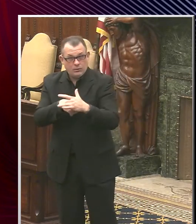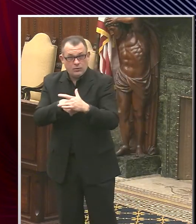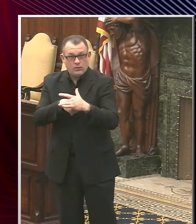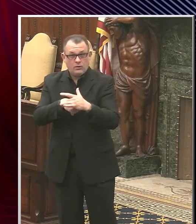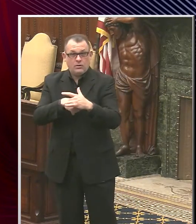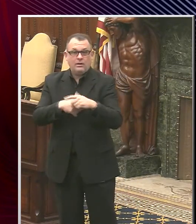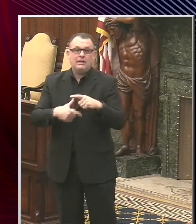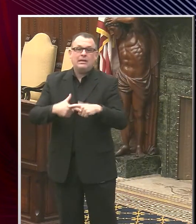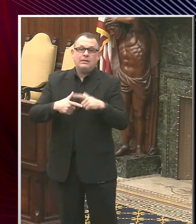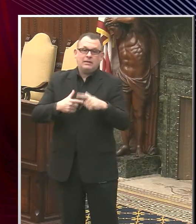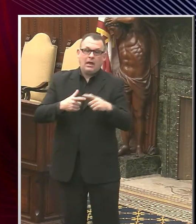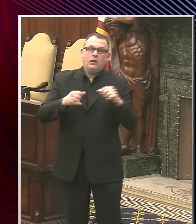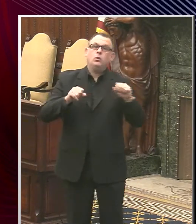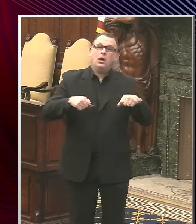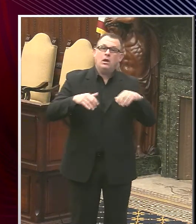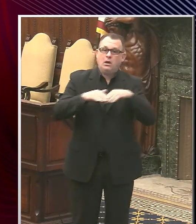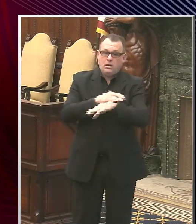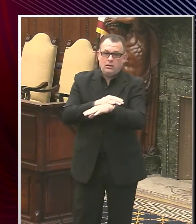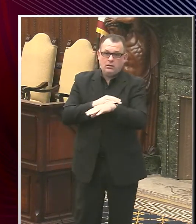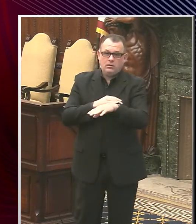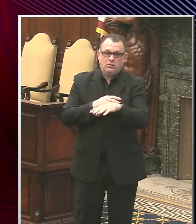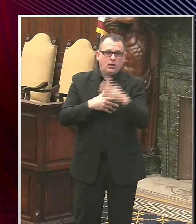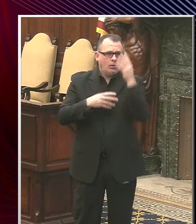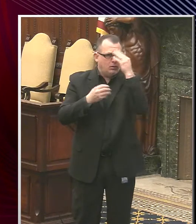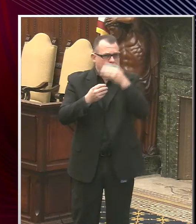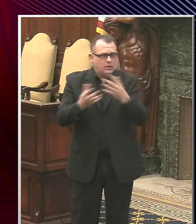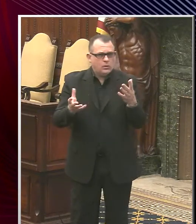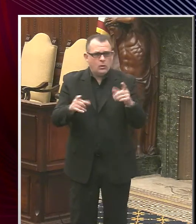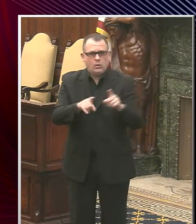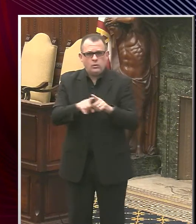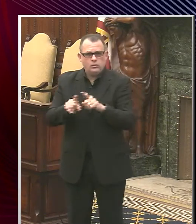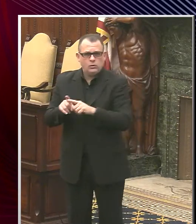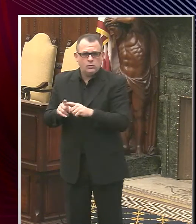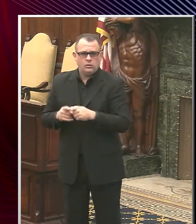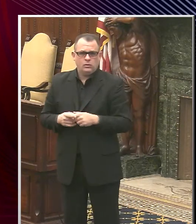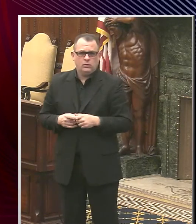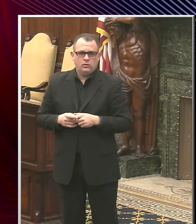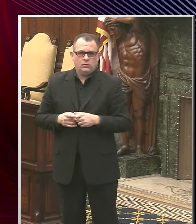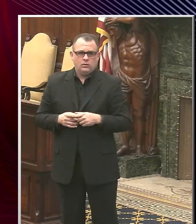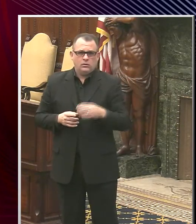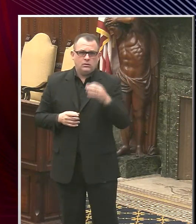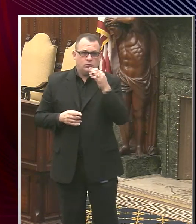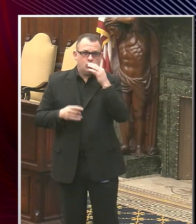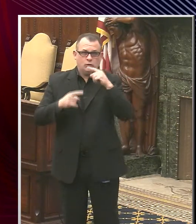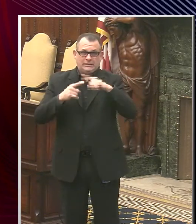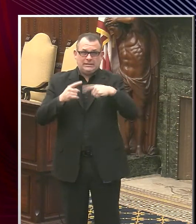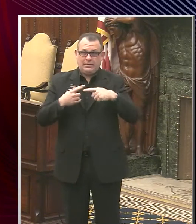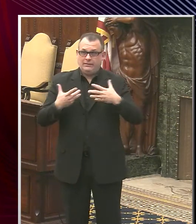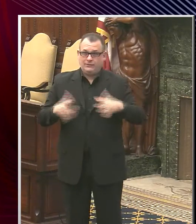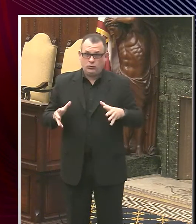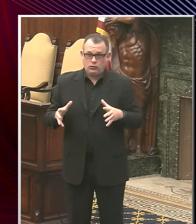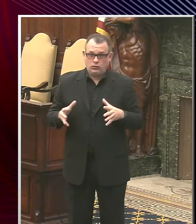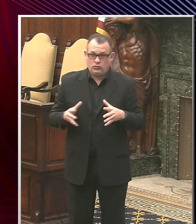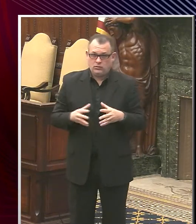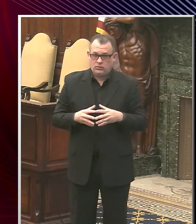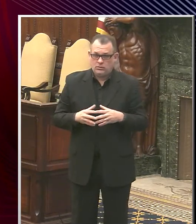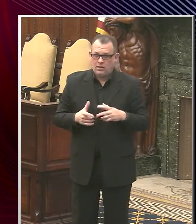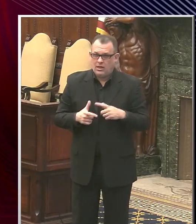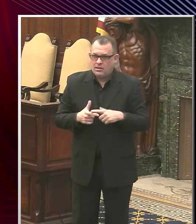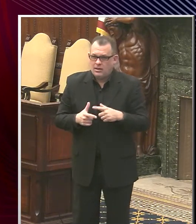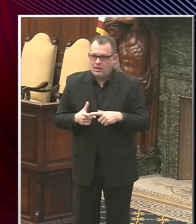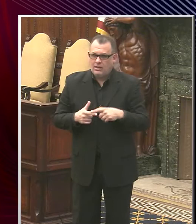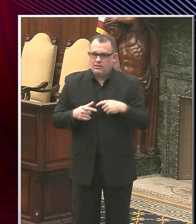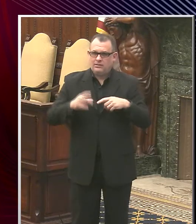are. And I should note also that we're finishing a cycle of first dose clinics in the community, and then we'll be doing second doses